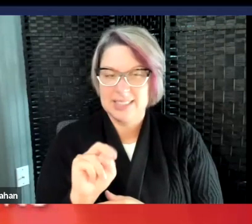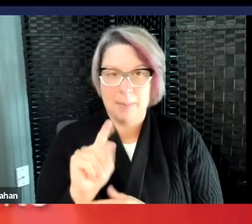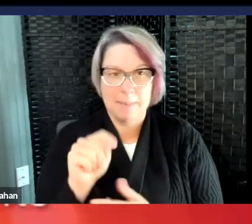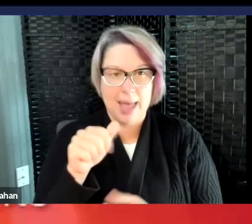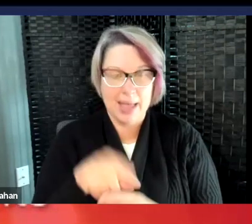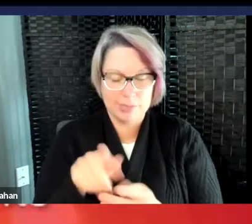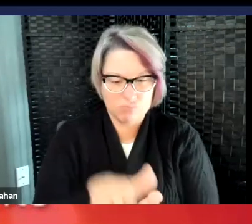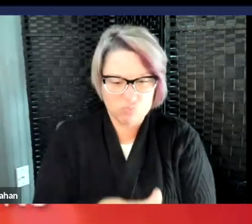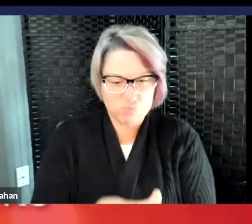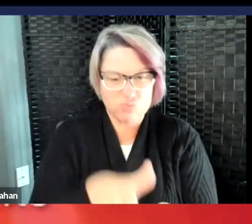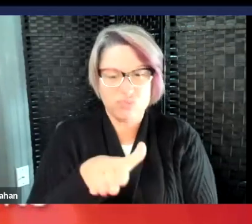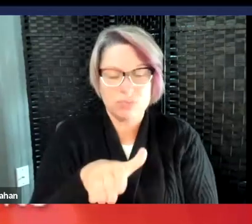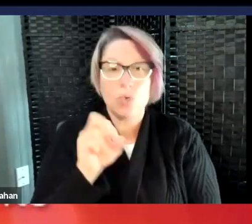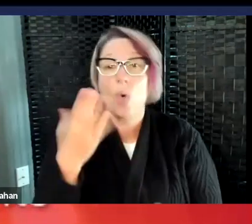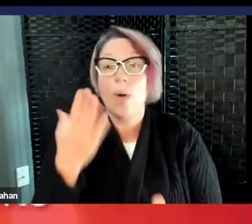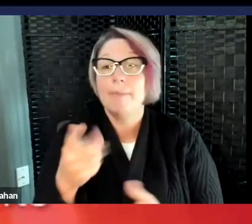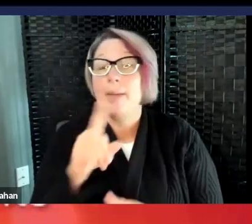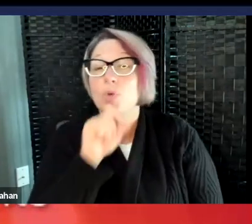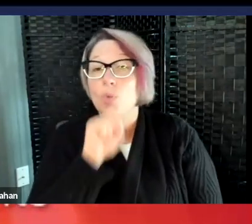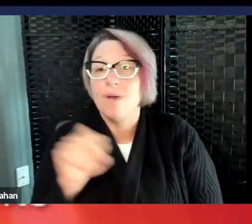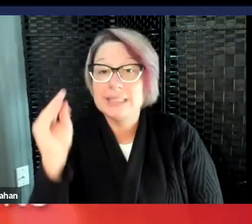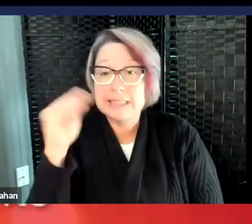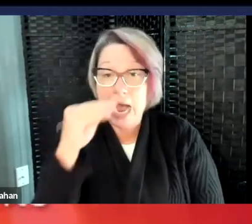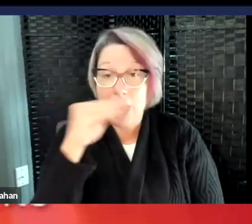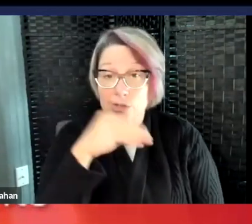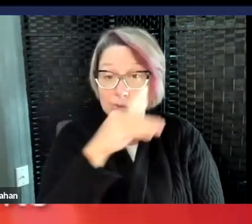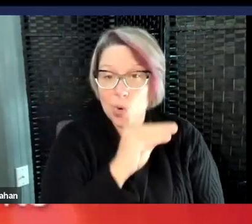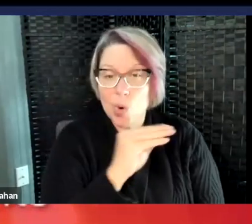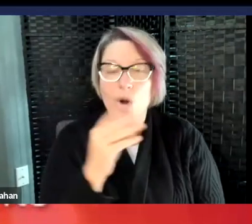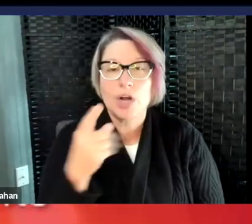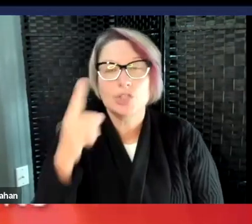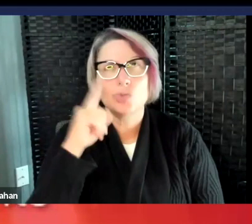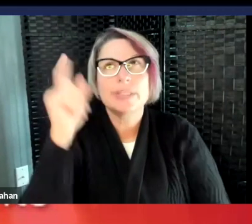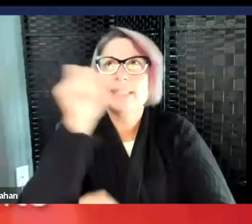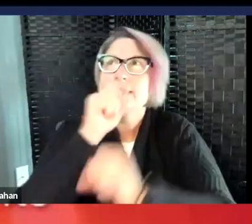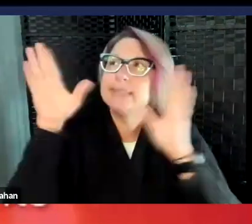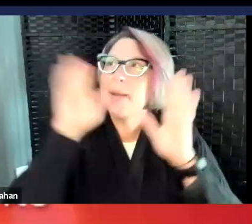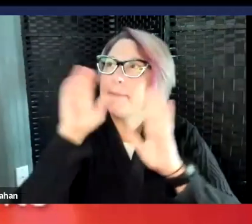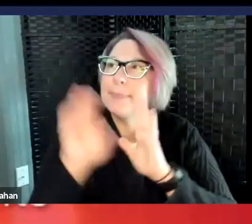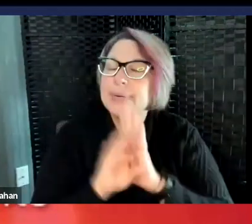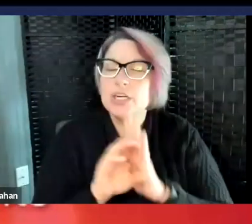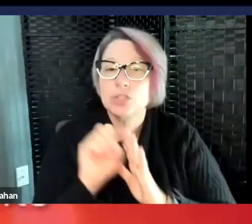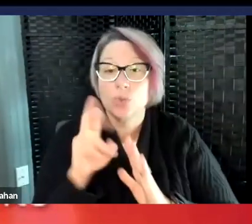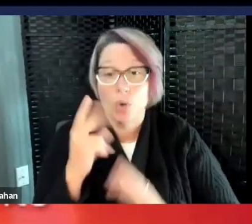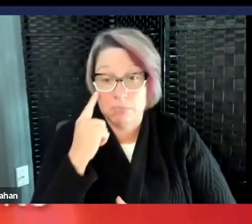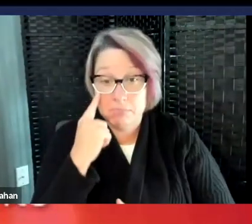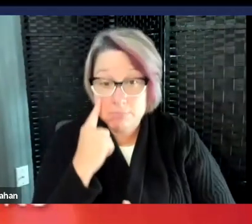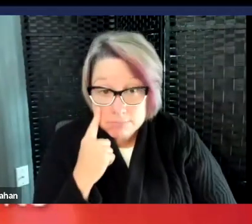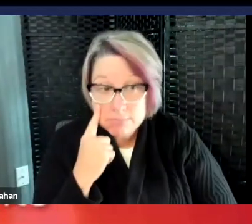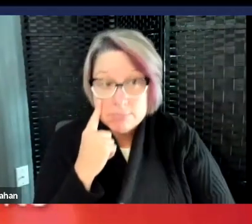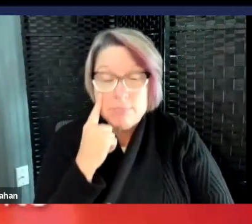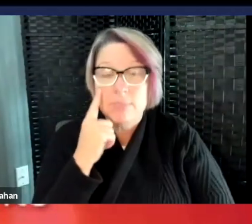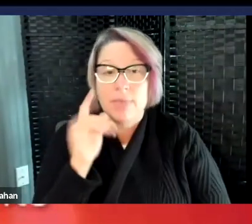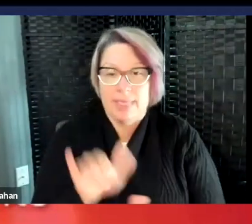love dinosaurs and you can think of a picture that you've seen, or maybe in real life, a dinosaur print in the